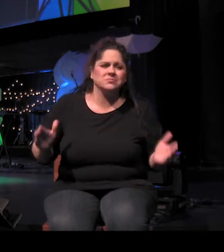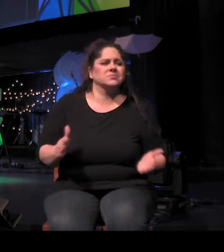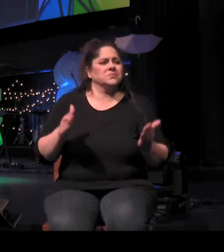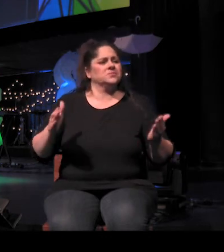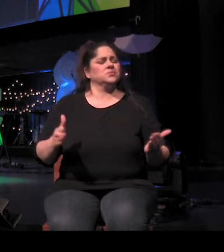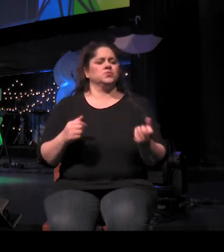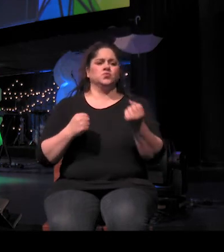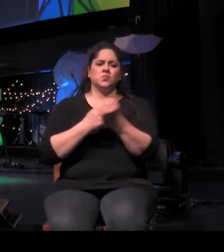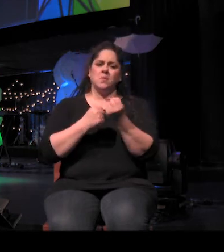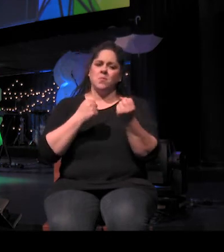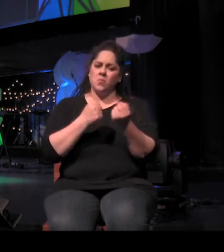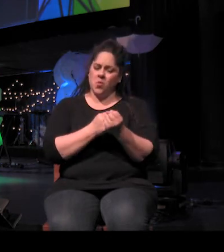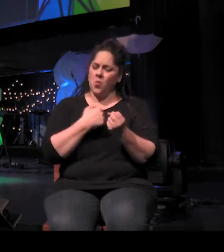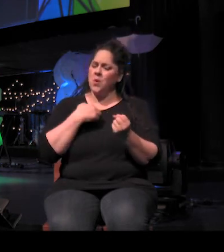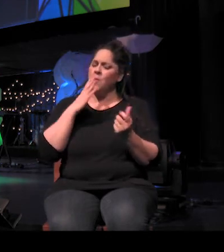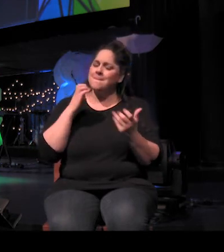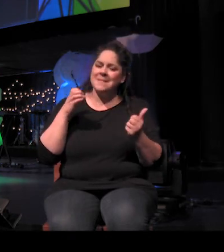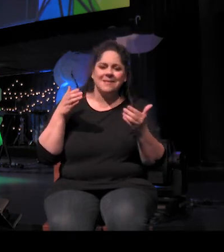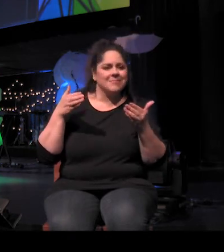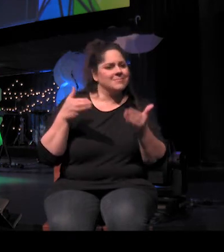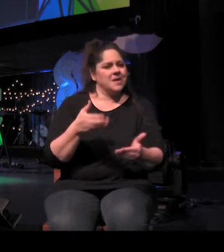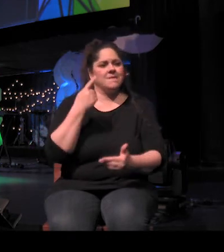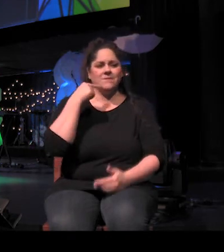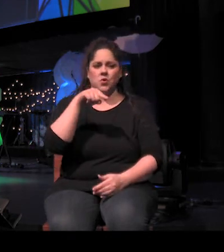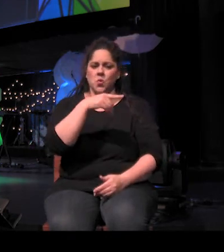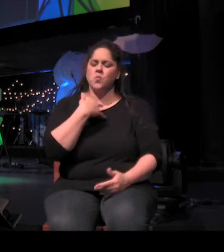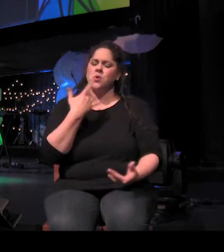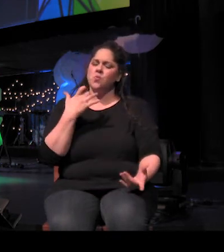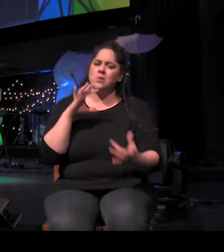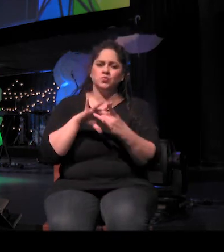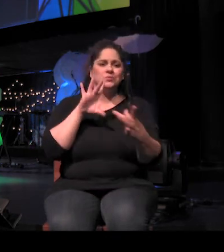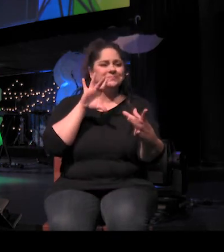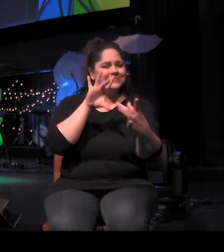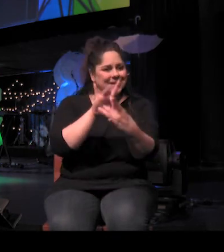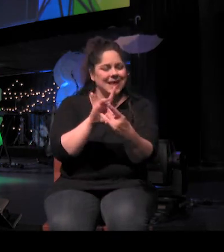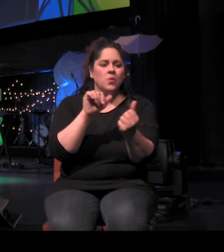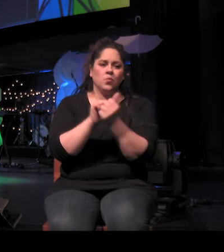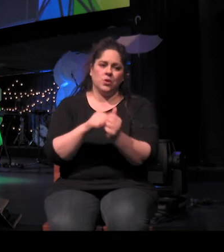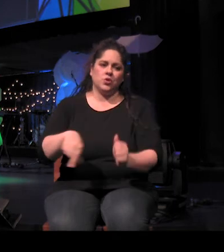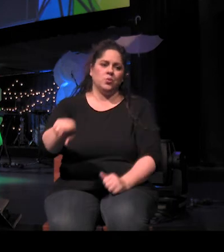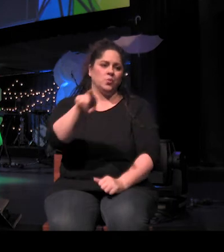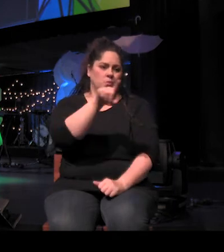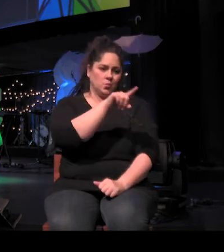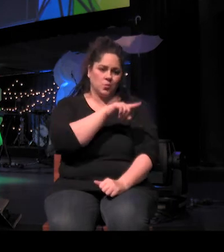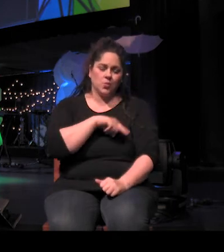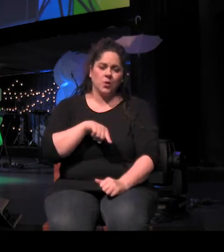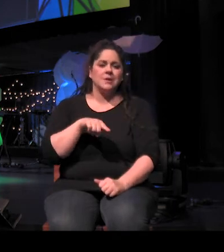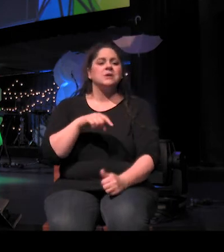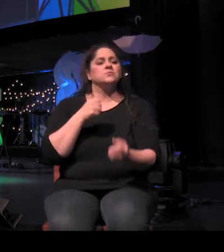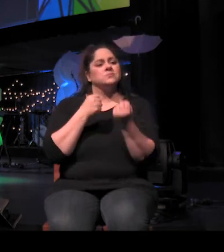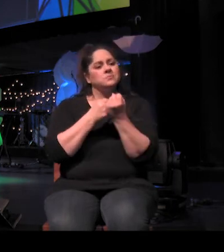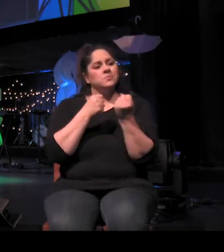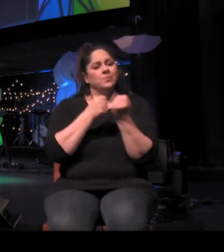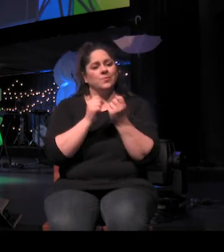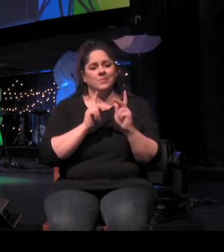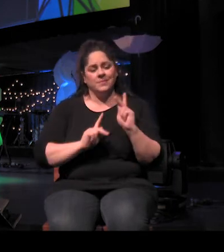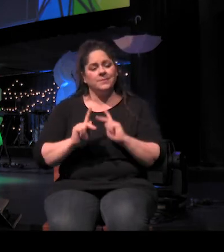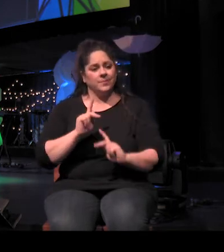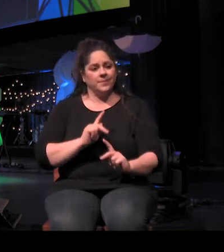church. We want to be connected together and walk with people.